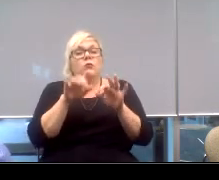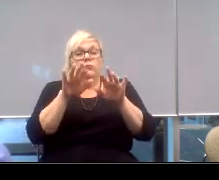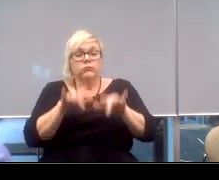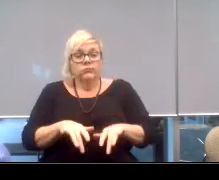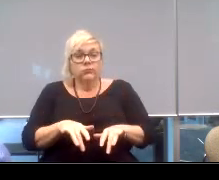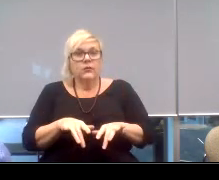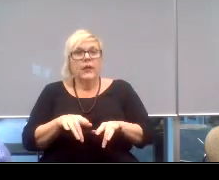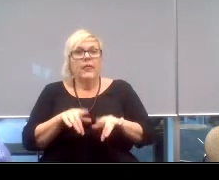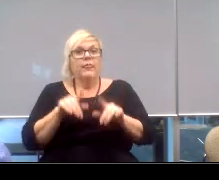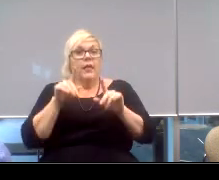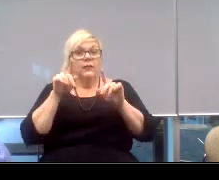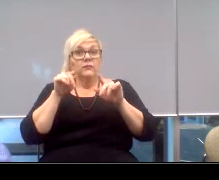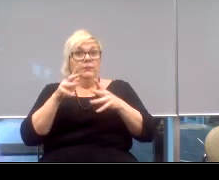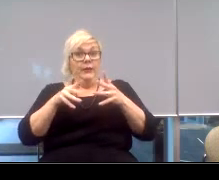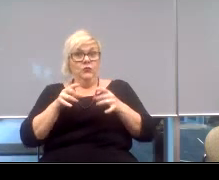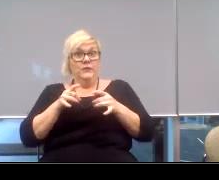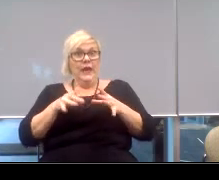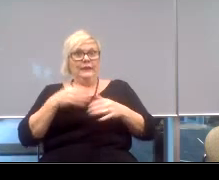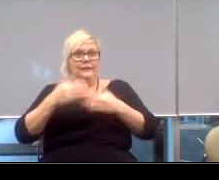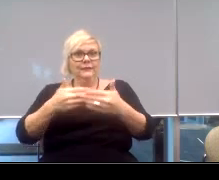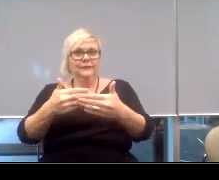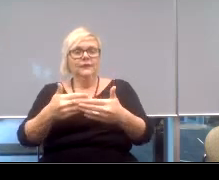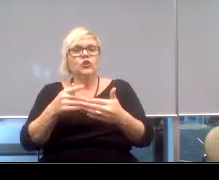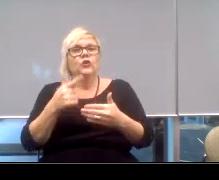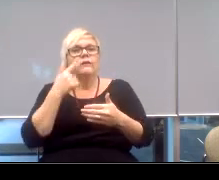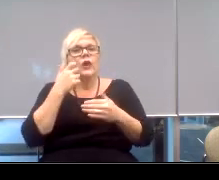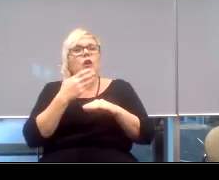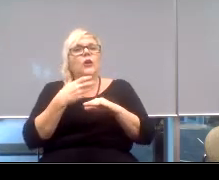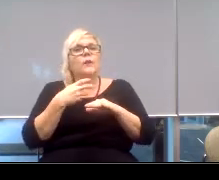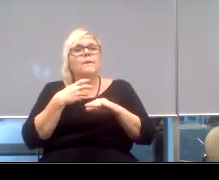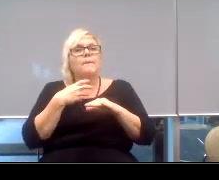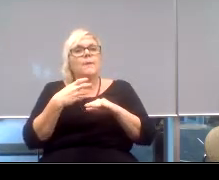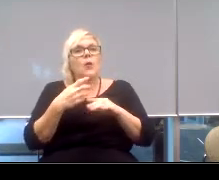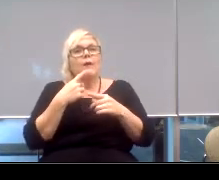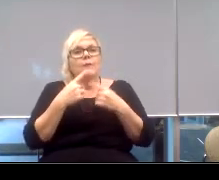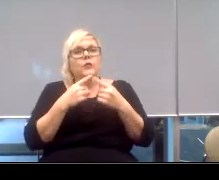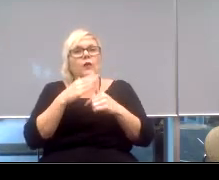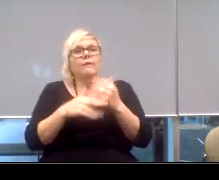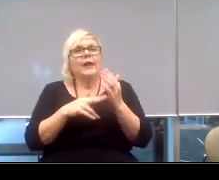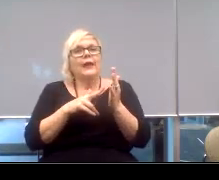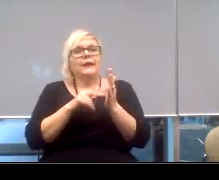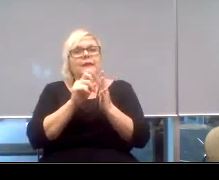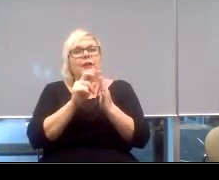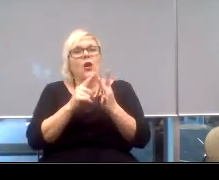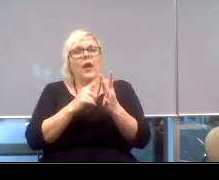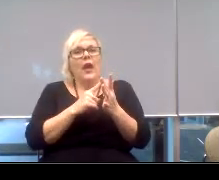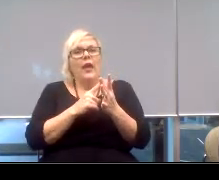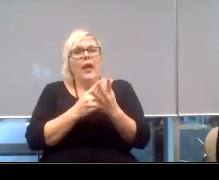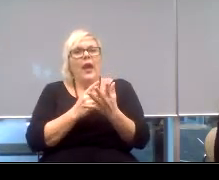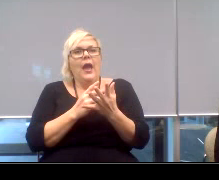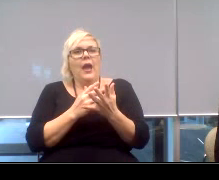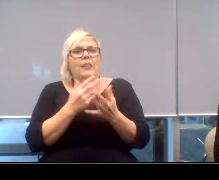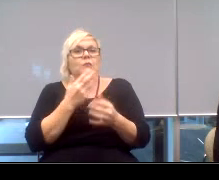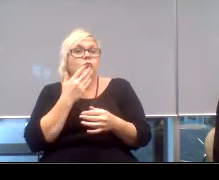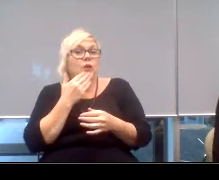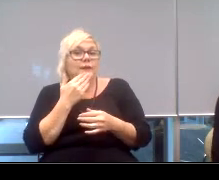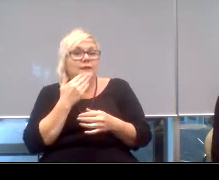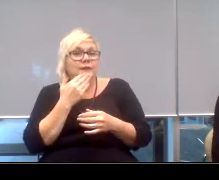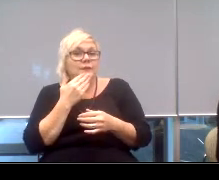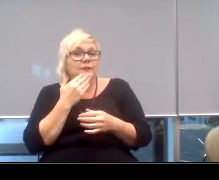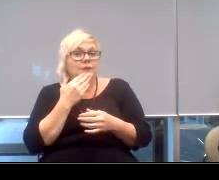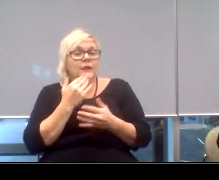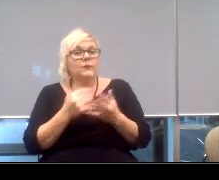way. You'll find more details about the NDIA's approach to pricing. Key factors